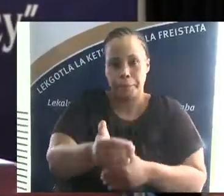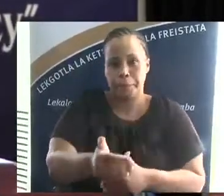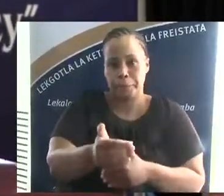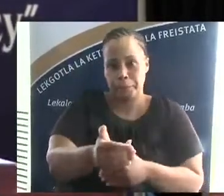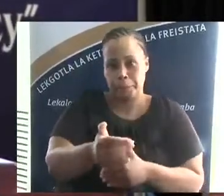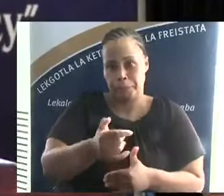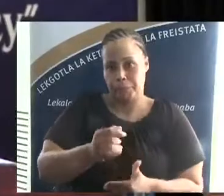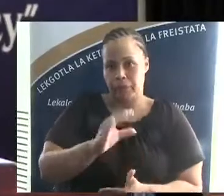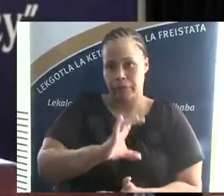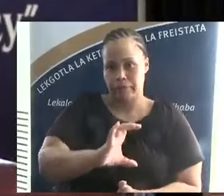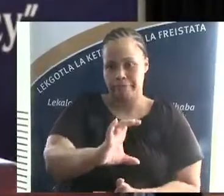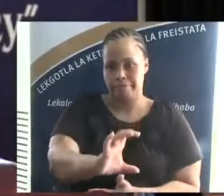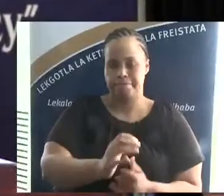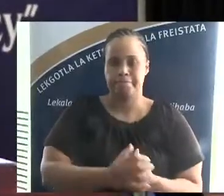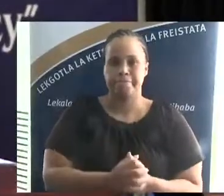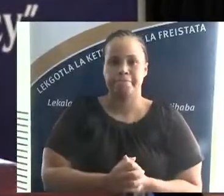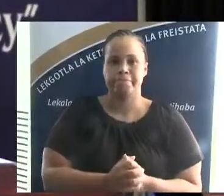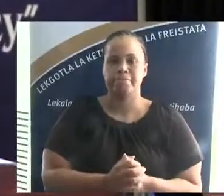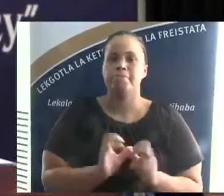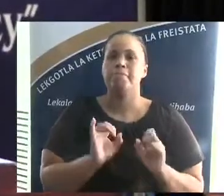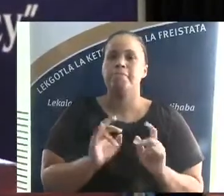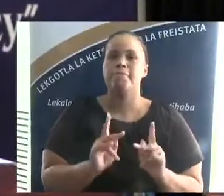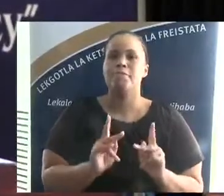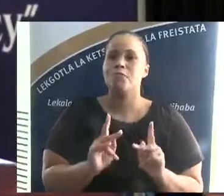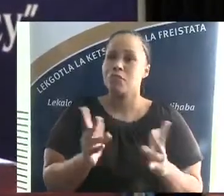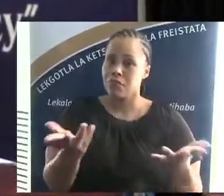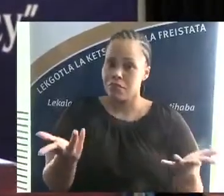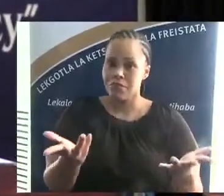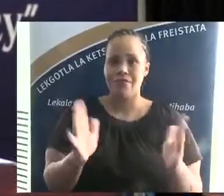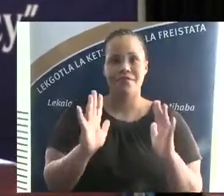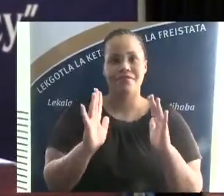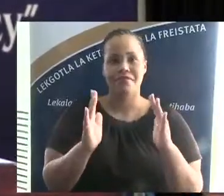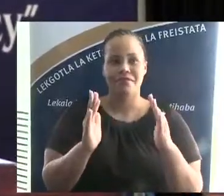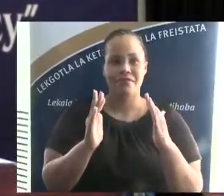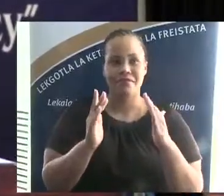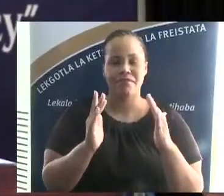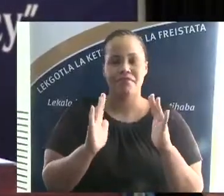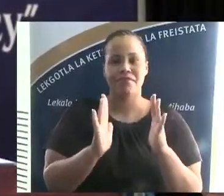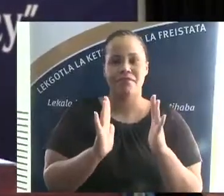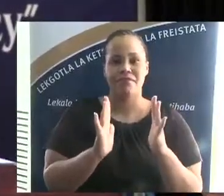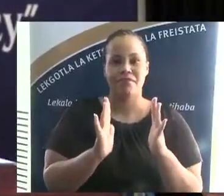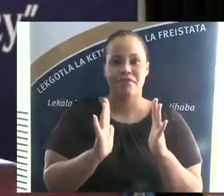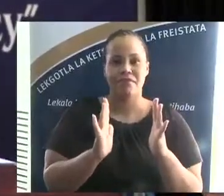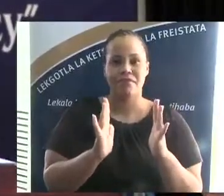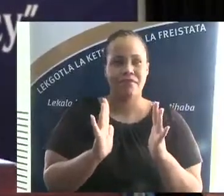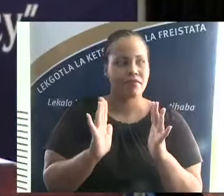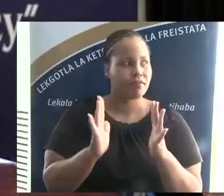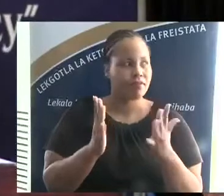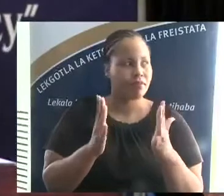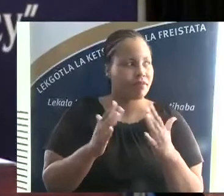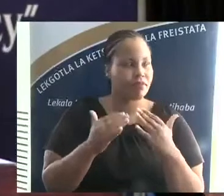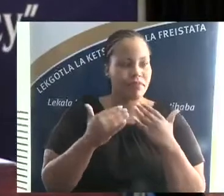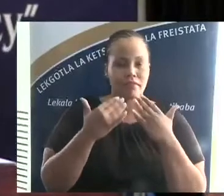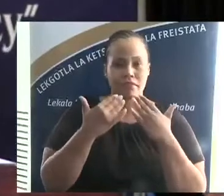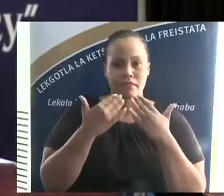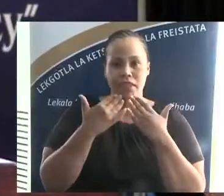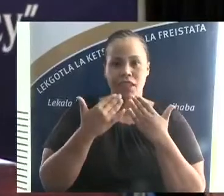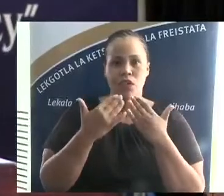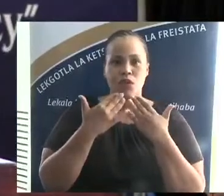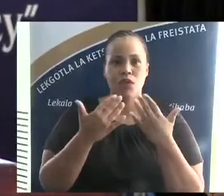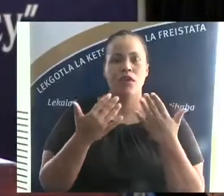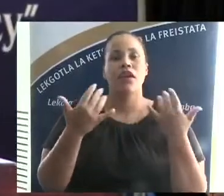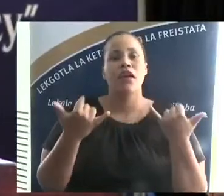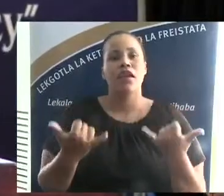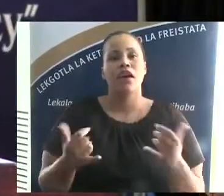framework. On the governance, yes, thank you. That is the social cluster, ladies and gentlemen. We're moving to